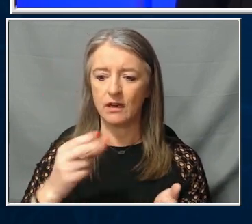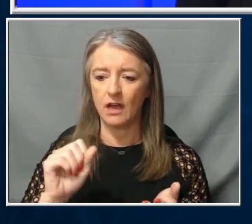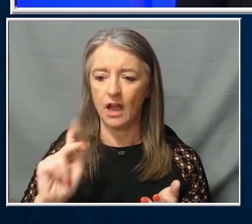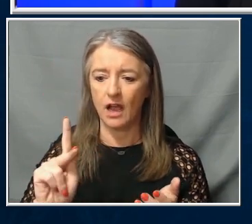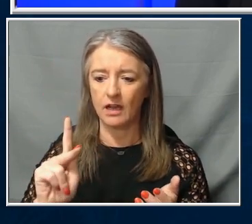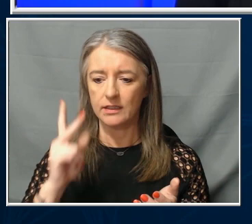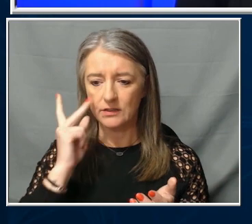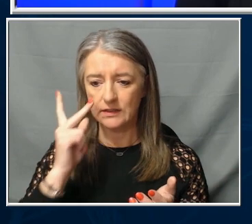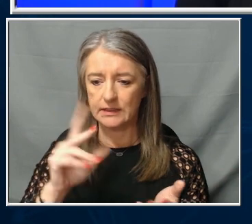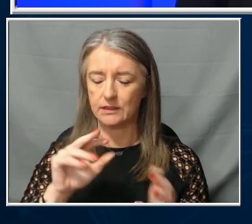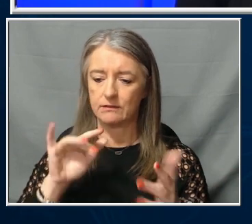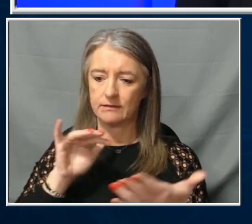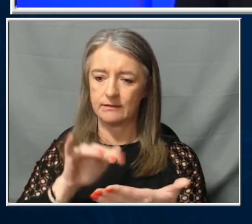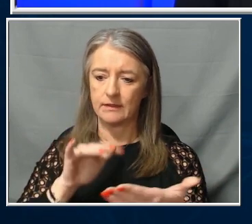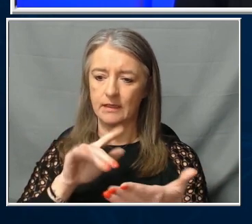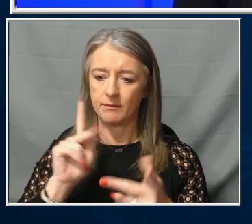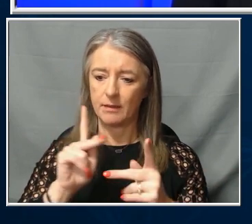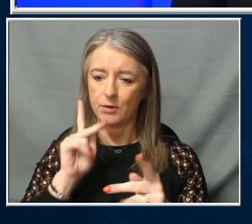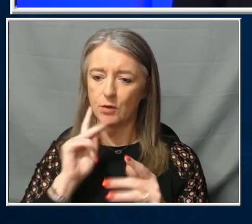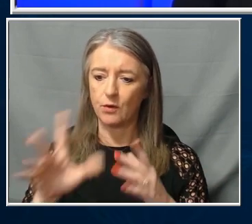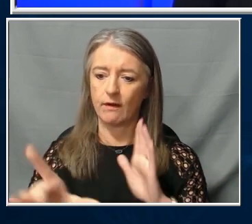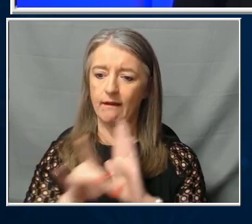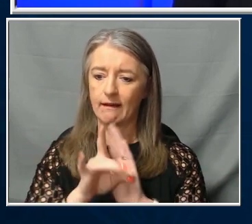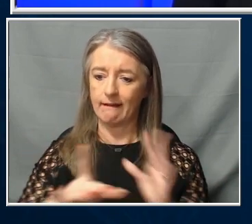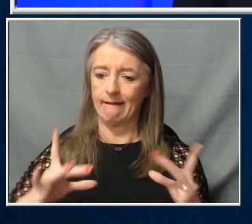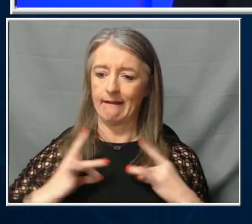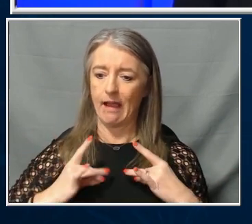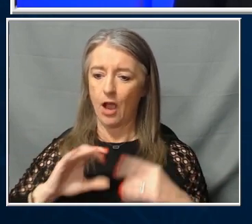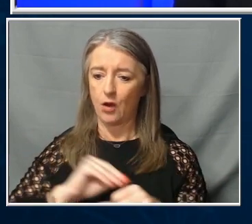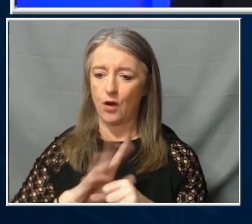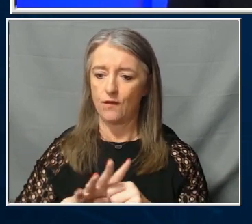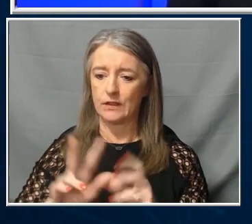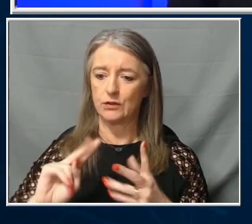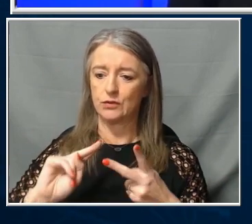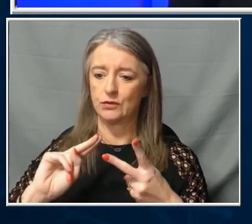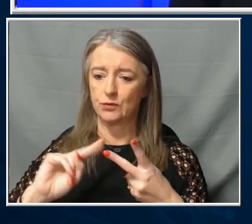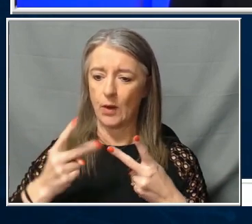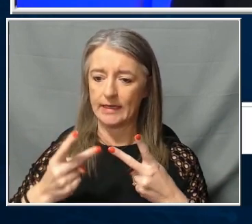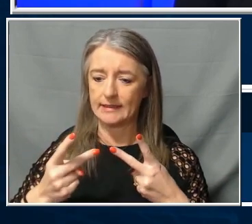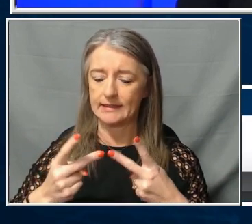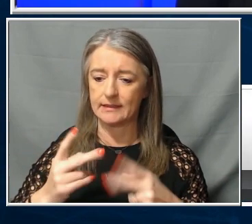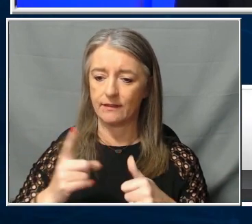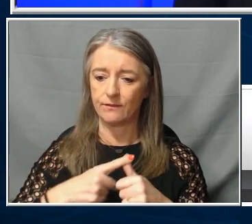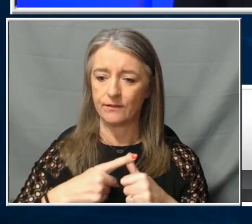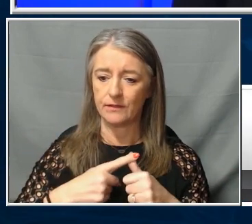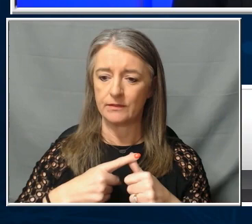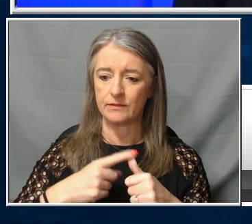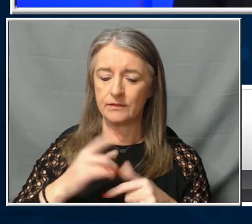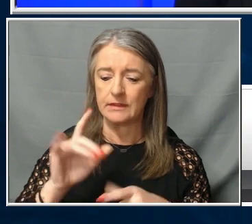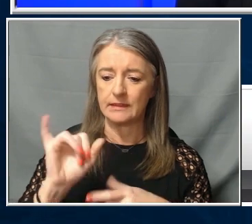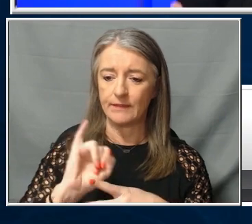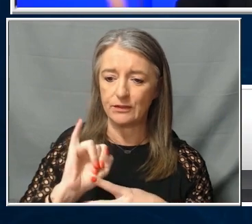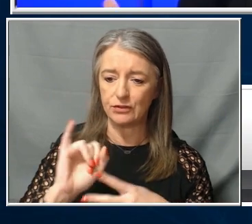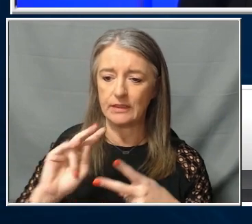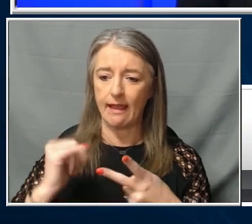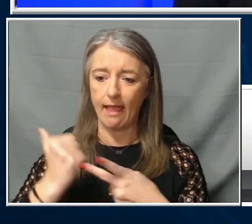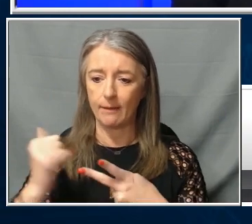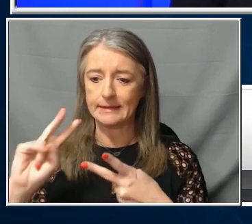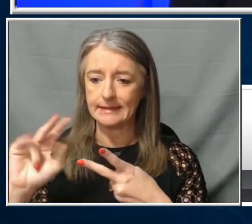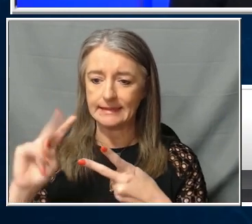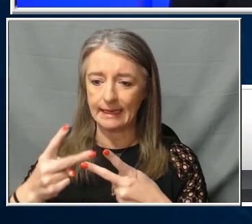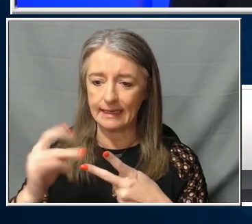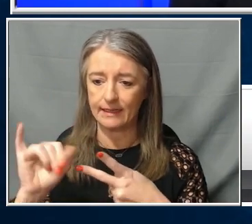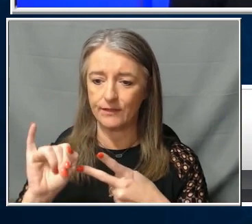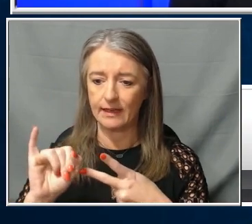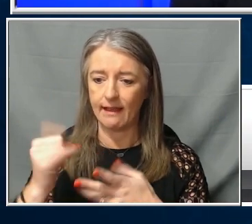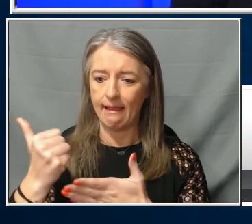looking at people who caught COVID twice. Yeah. It appears immunity from the first infection helps during the second infection. Yeah. Just give us your thoughts